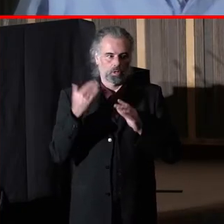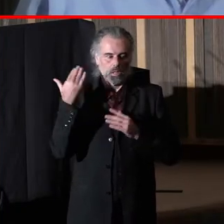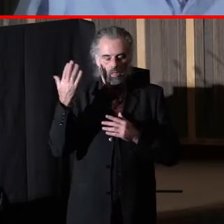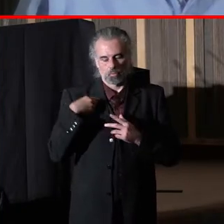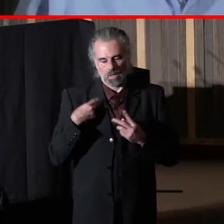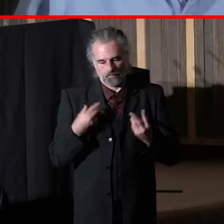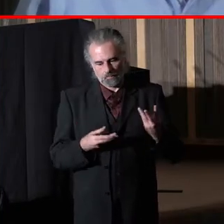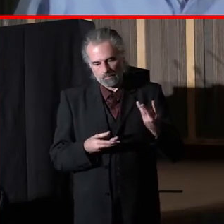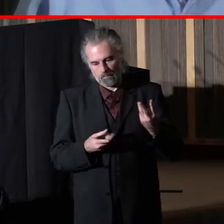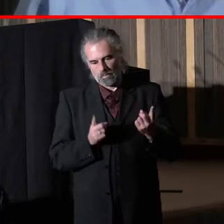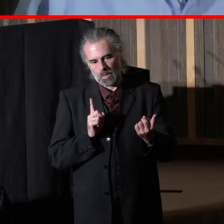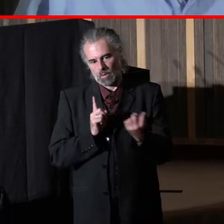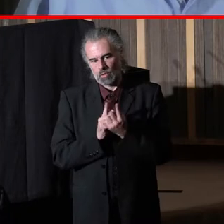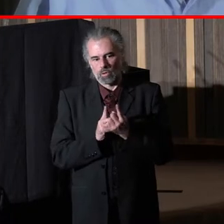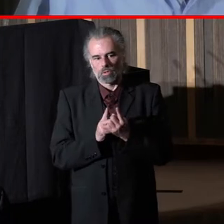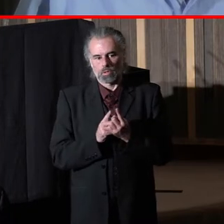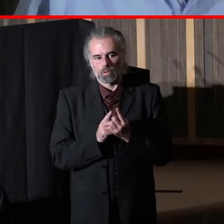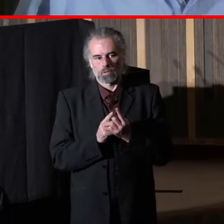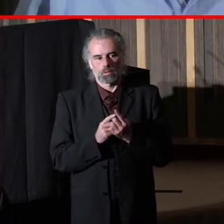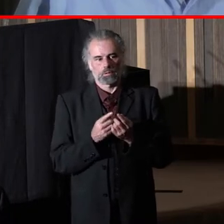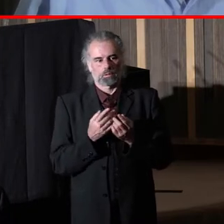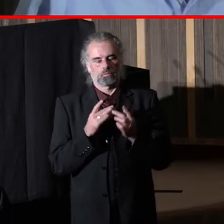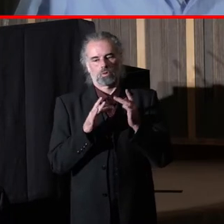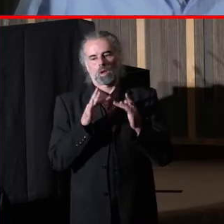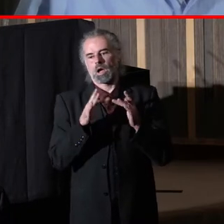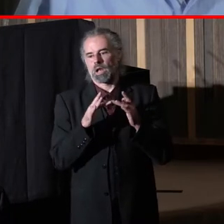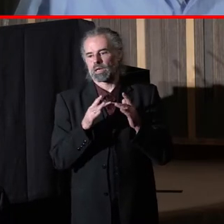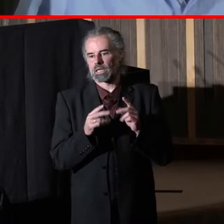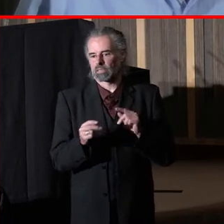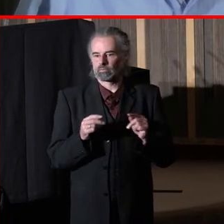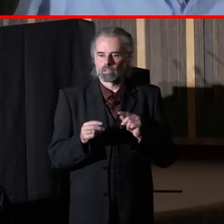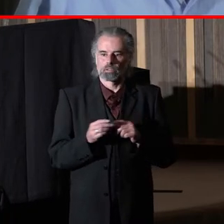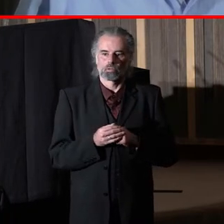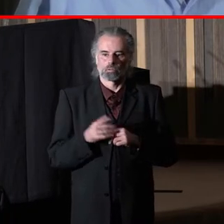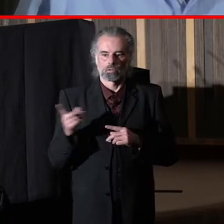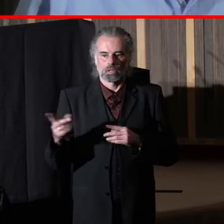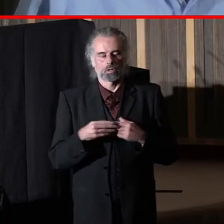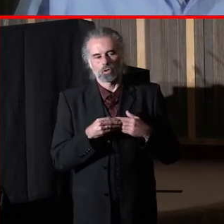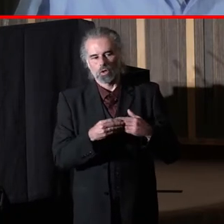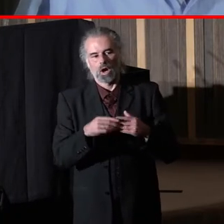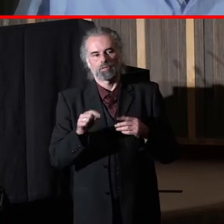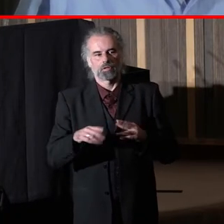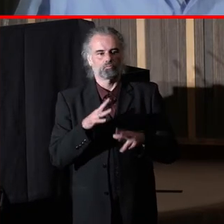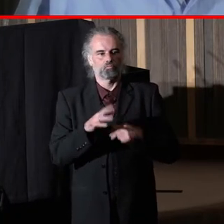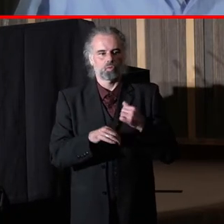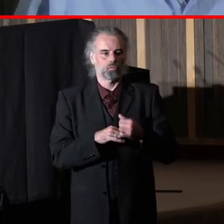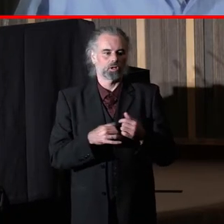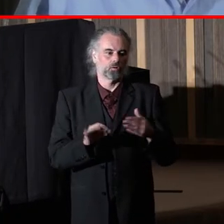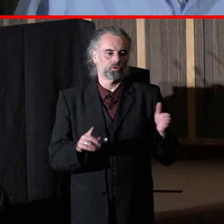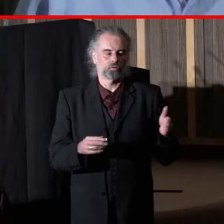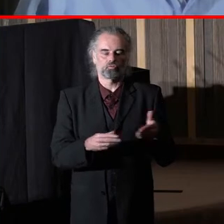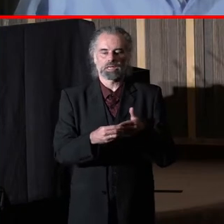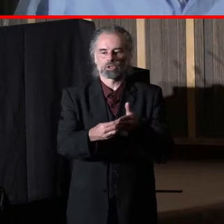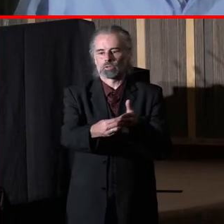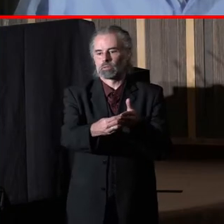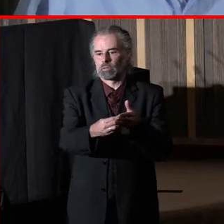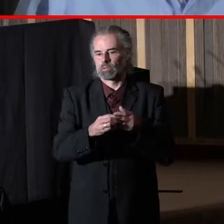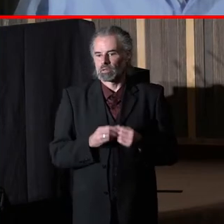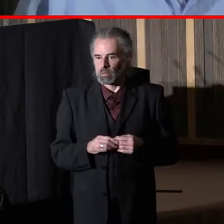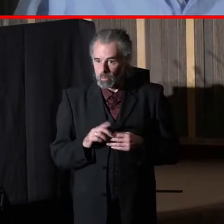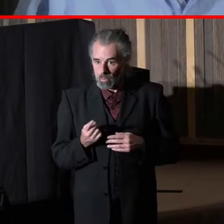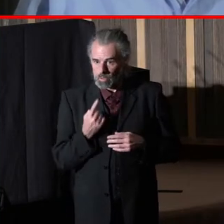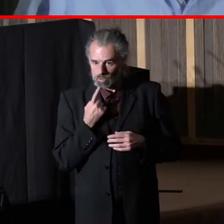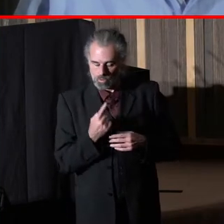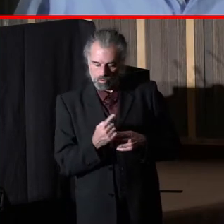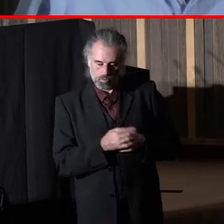Engage online activity, they're the ones that guide the project and guide the direction. Having